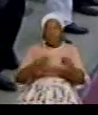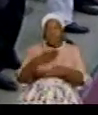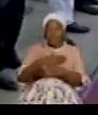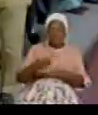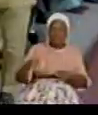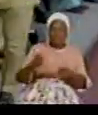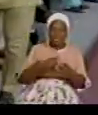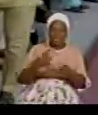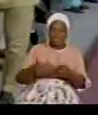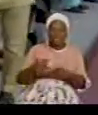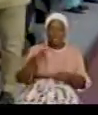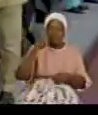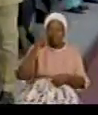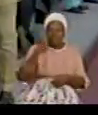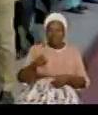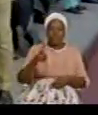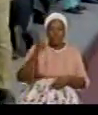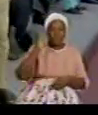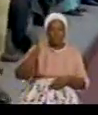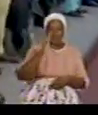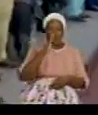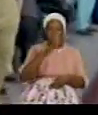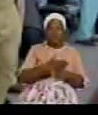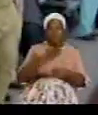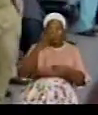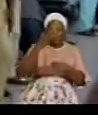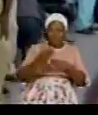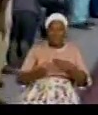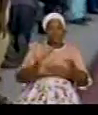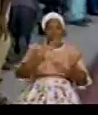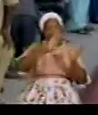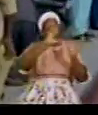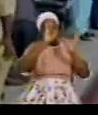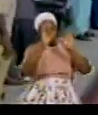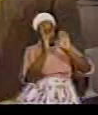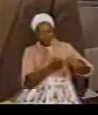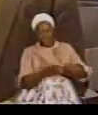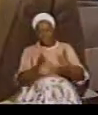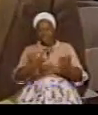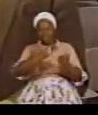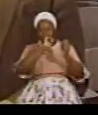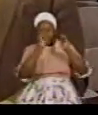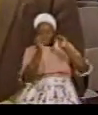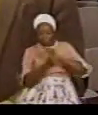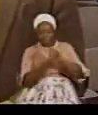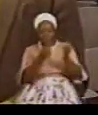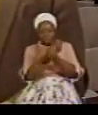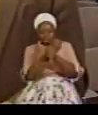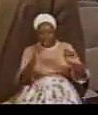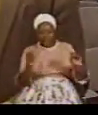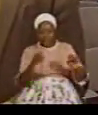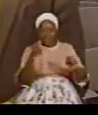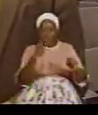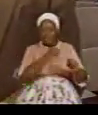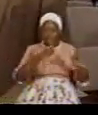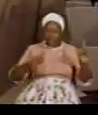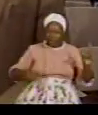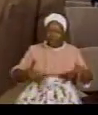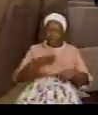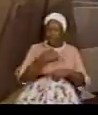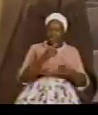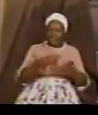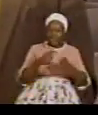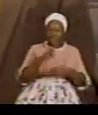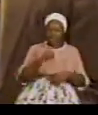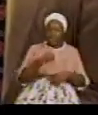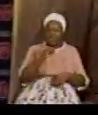then you will be totally converted, transformed by the Lord, and there will be no wall